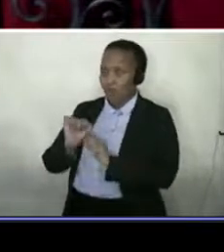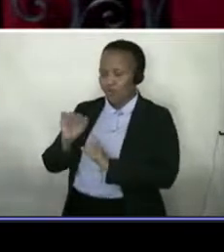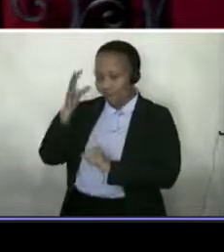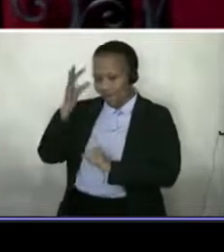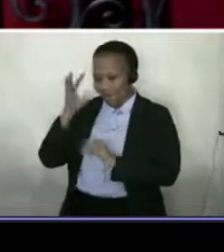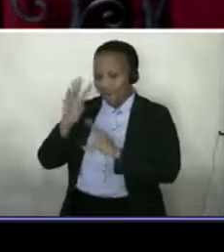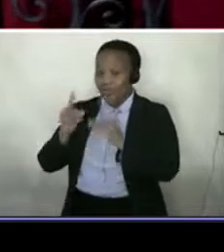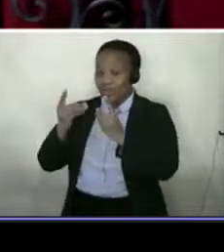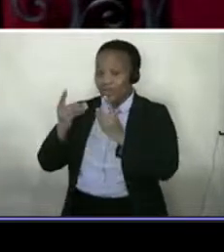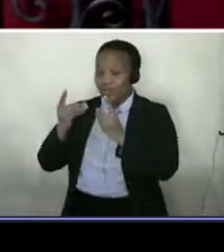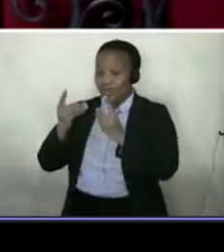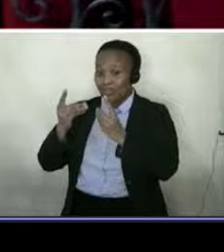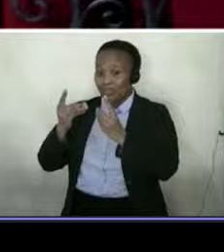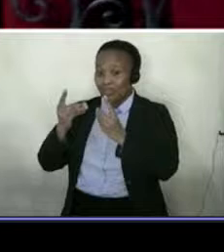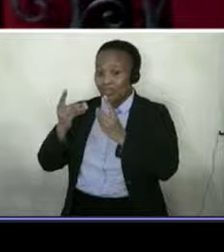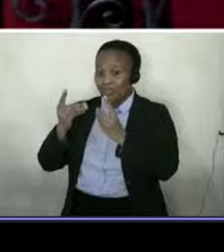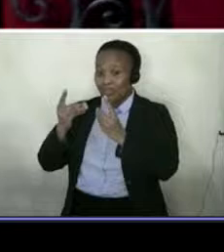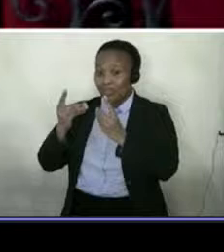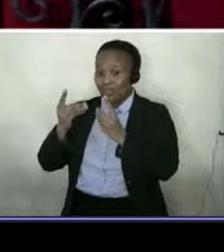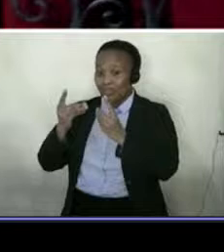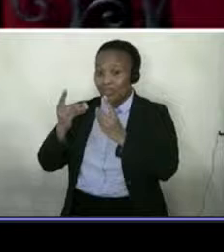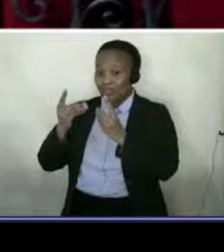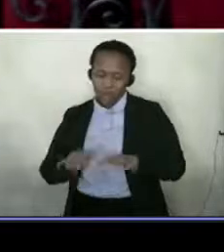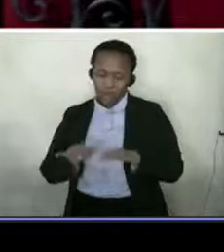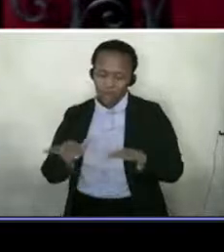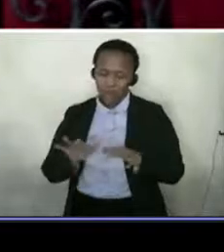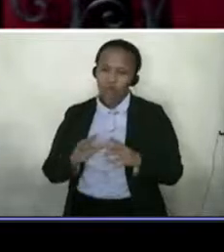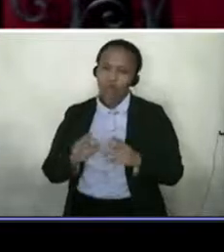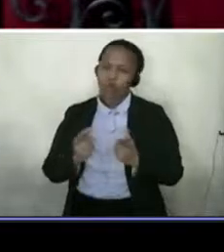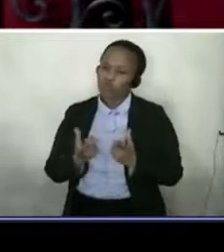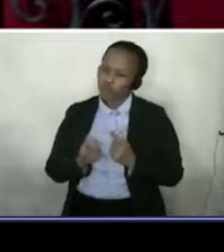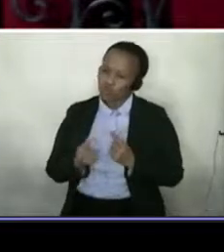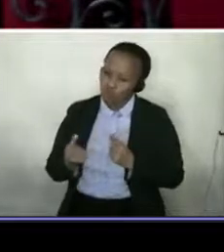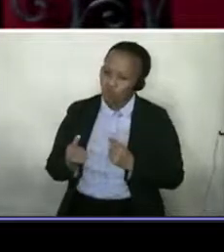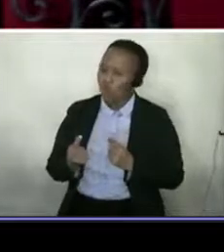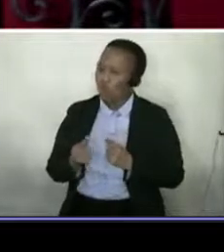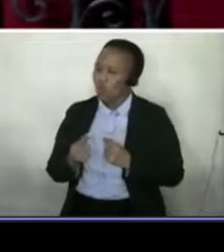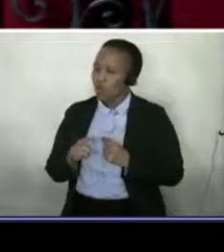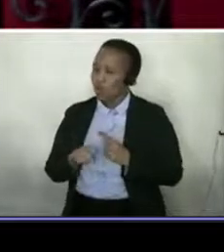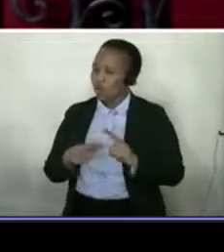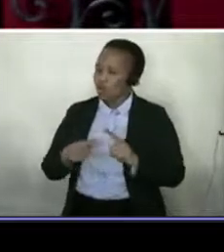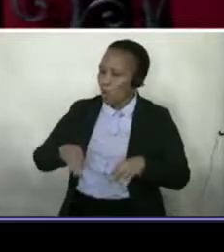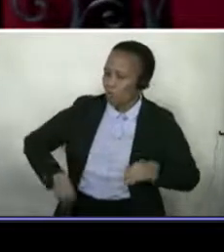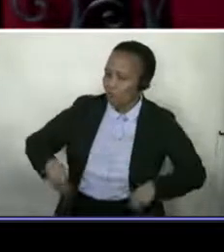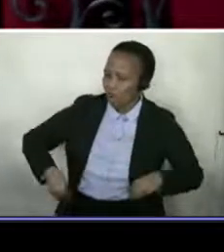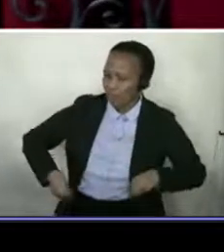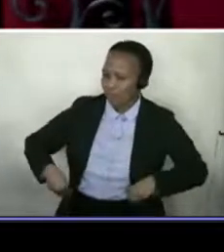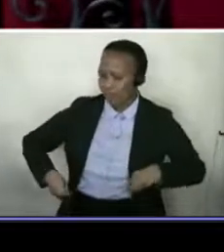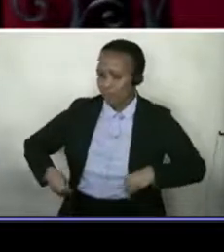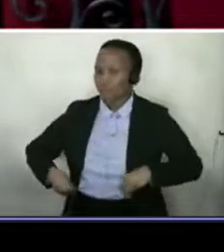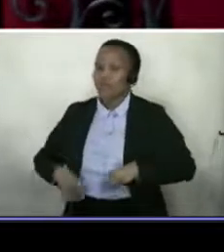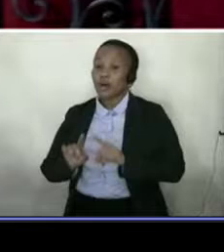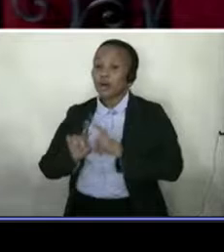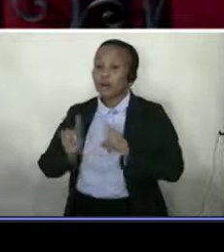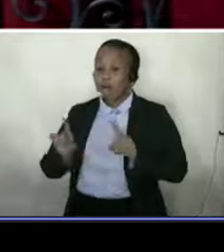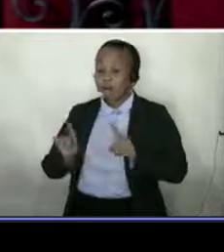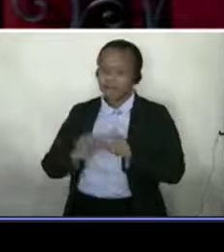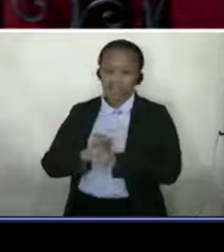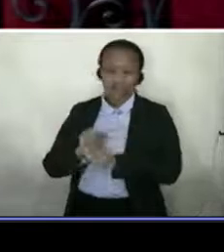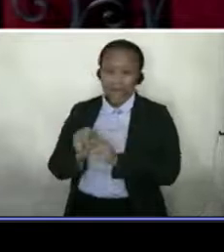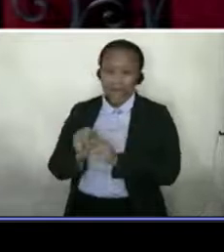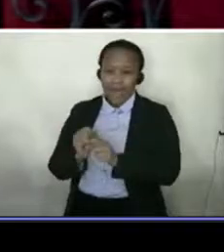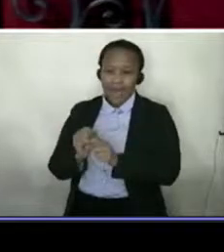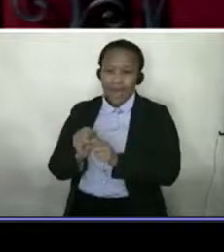instances where officials have committed offenses of mismanagement and corruption, but they decide to jump ship before punitive measures are taken.